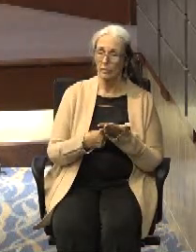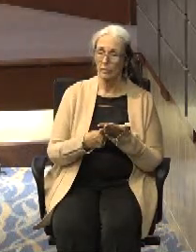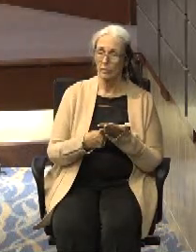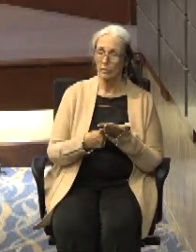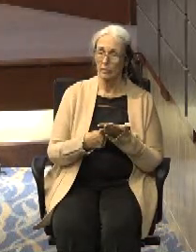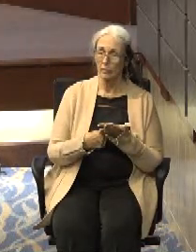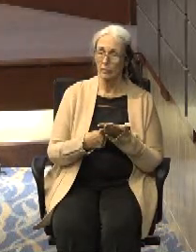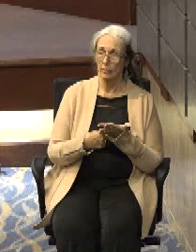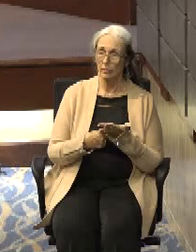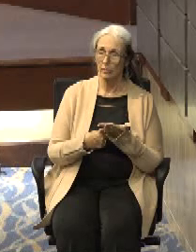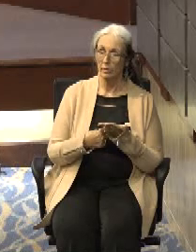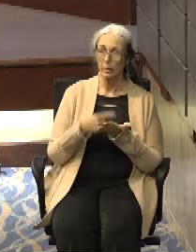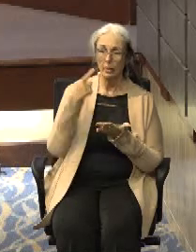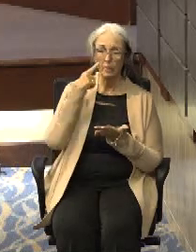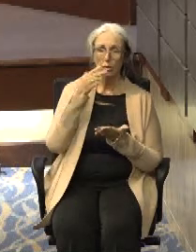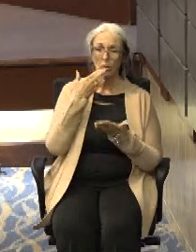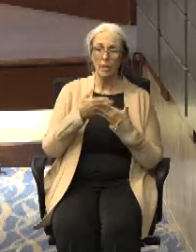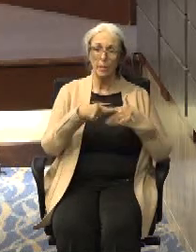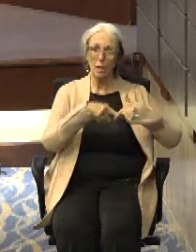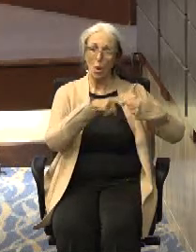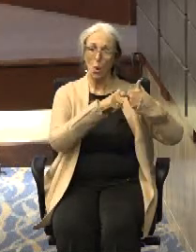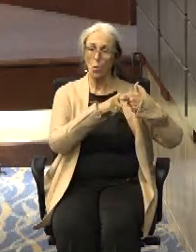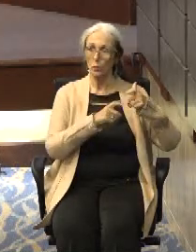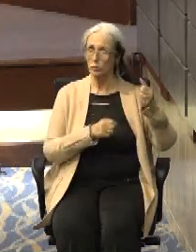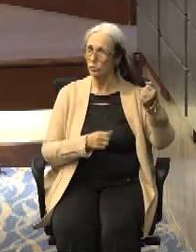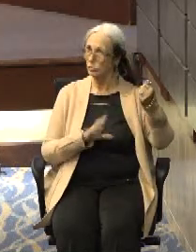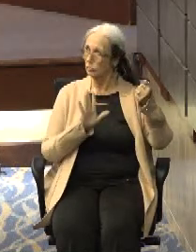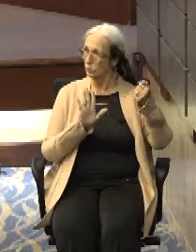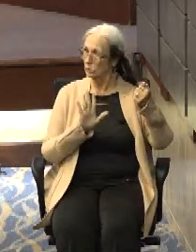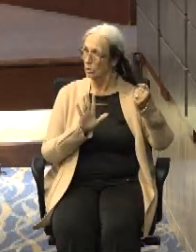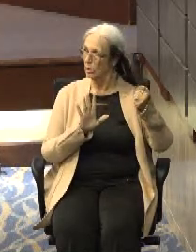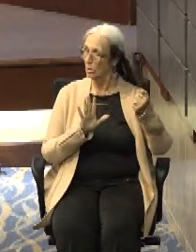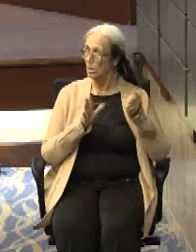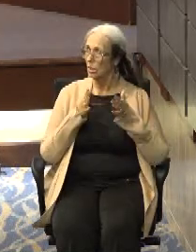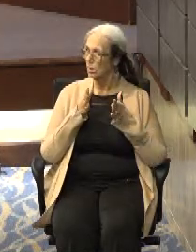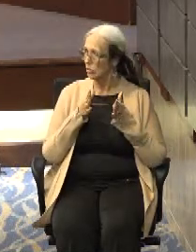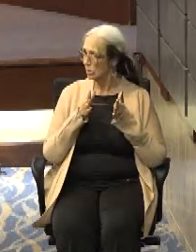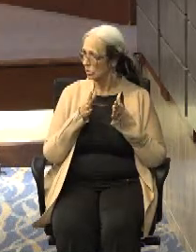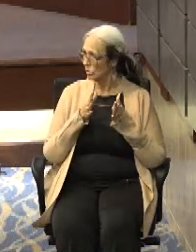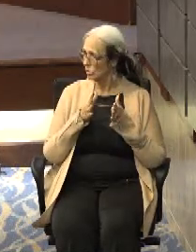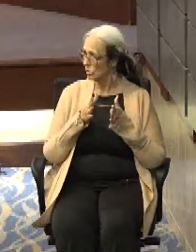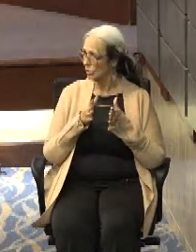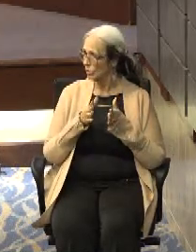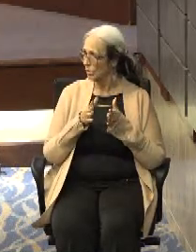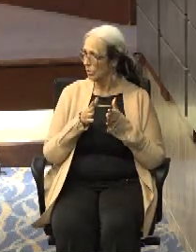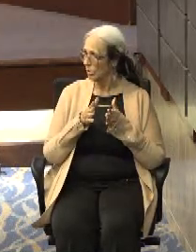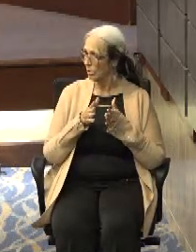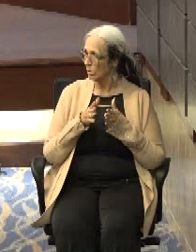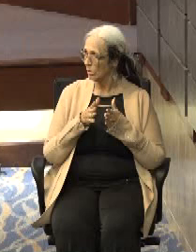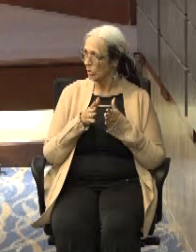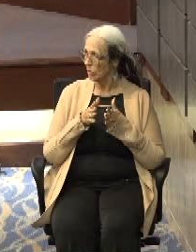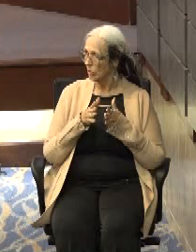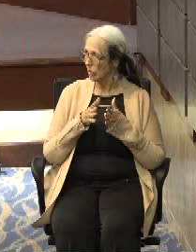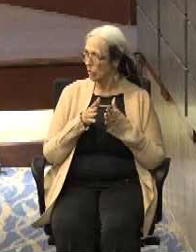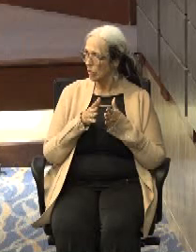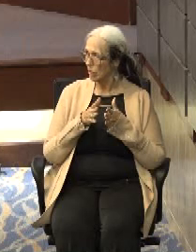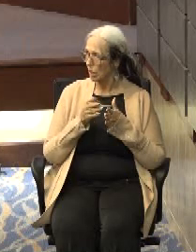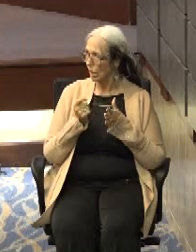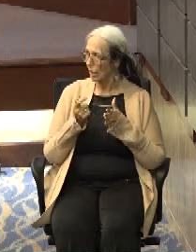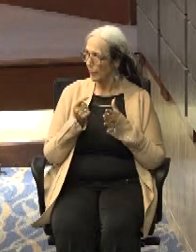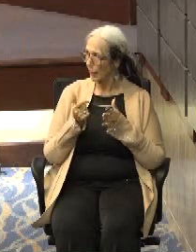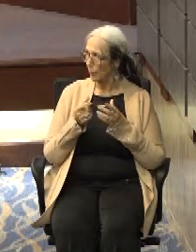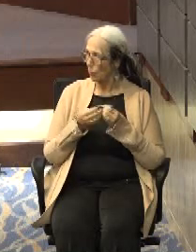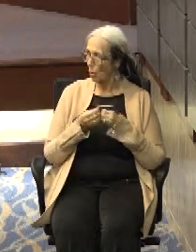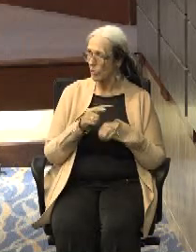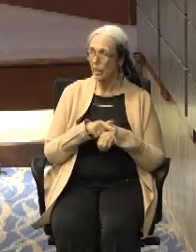this afternoon. I think it's a good idea to hit pause on this. It's the street fee, the implementation of the street fee. Give us a little more time to get the